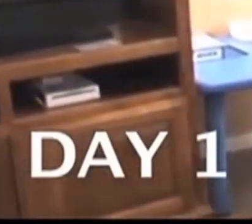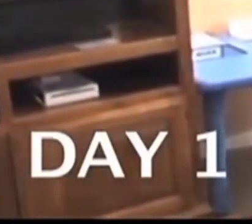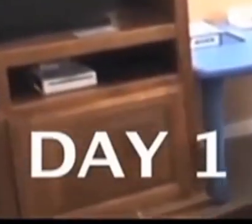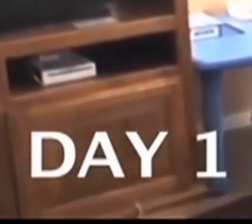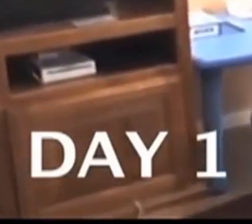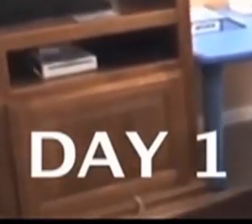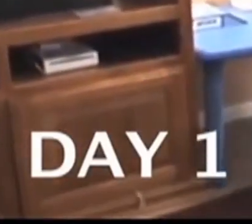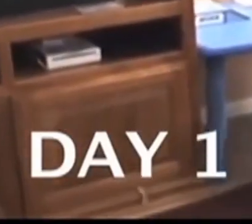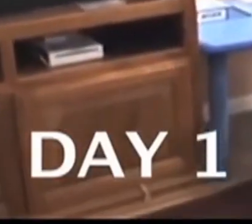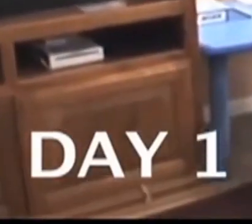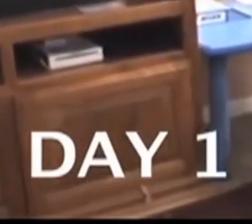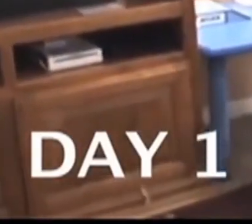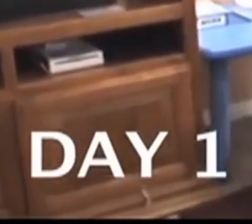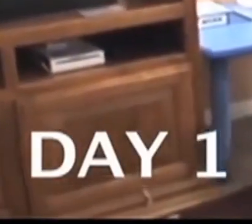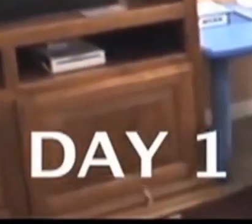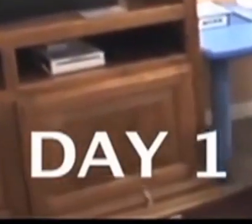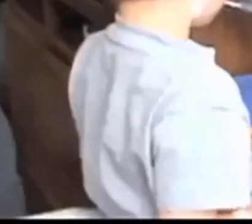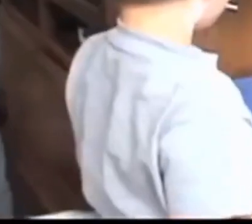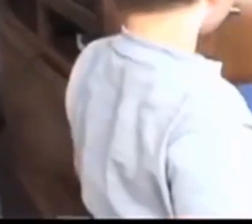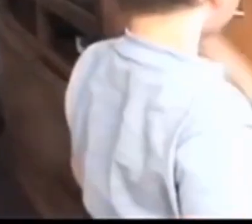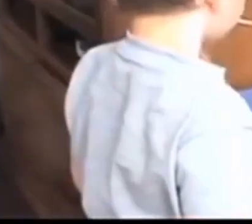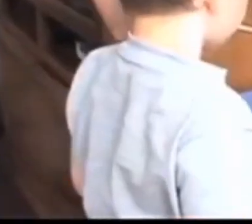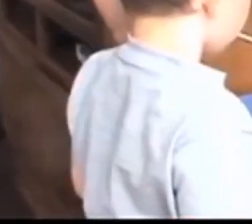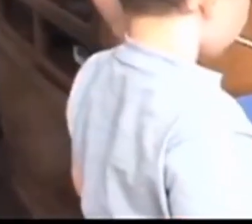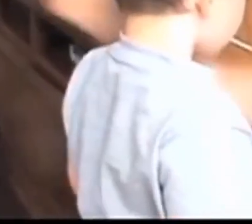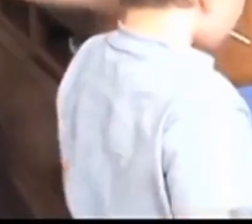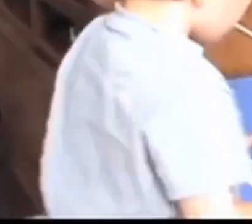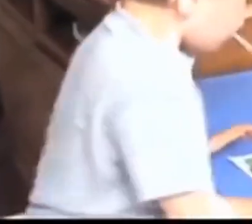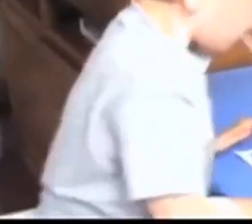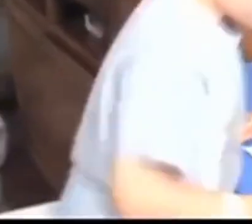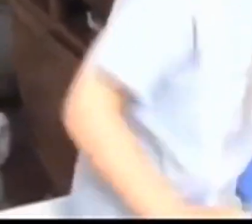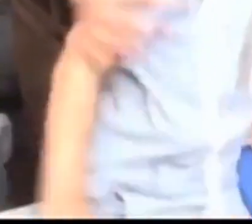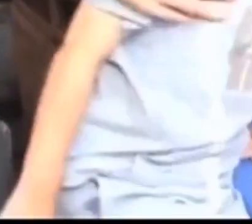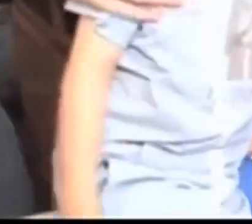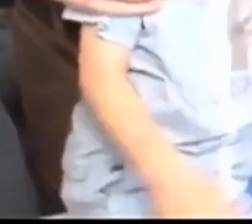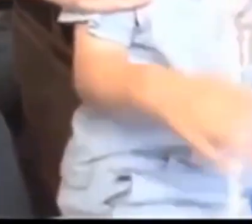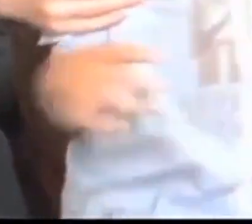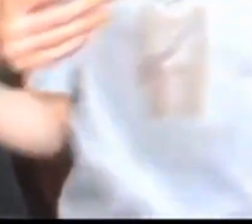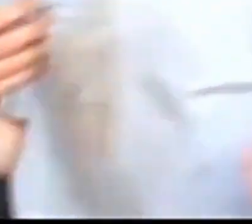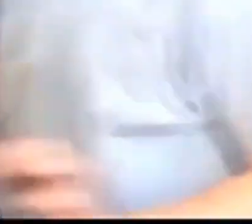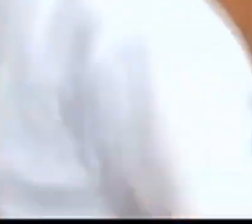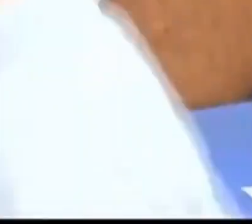Okay, see, Danny, you're gonna do the try and get. Do this one.